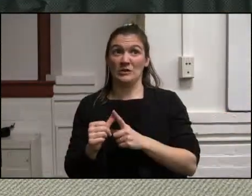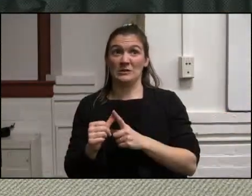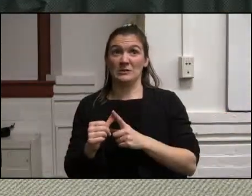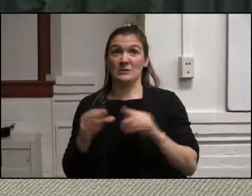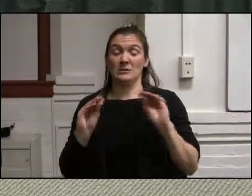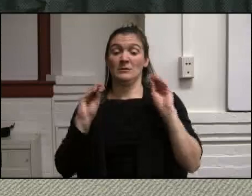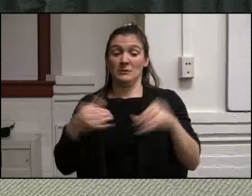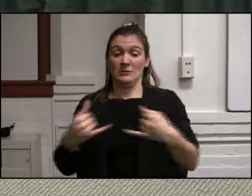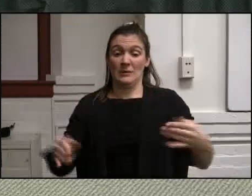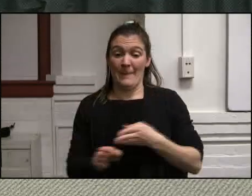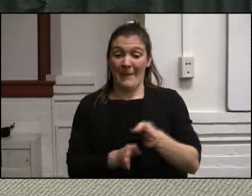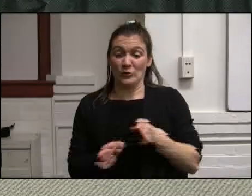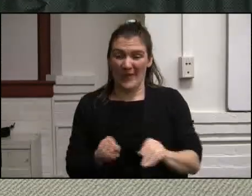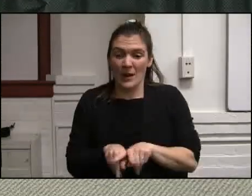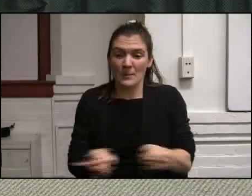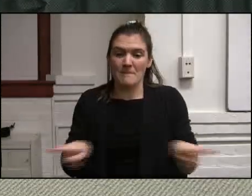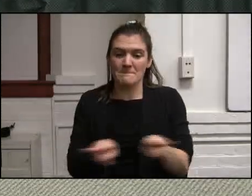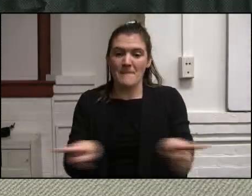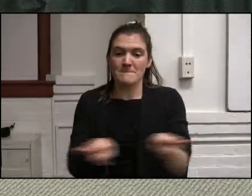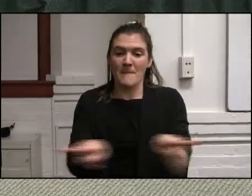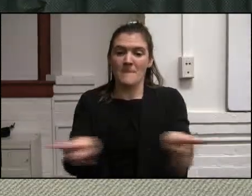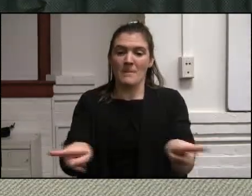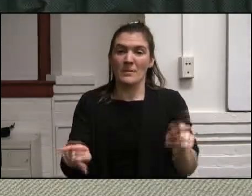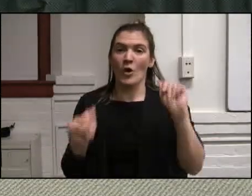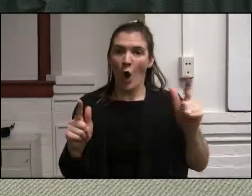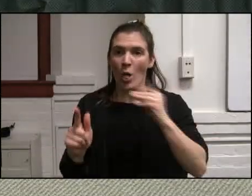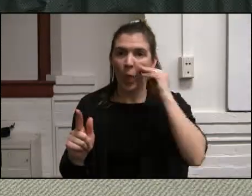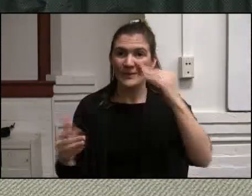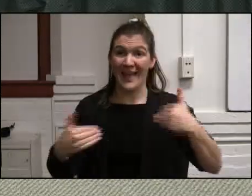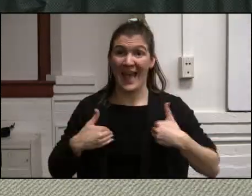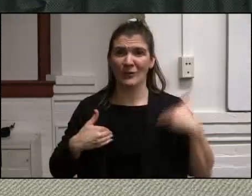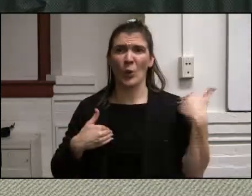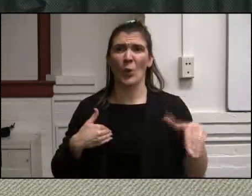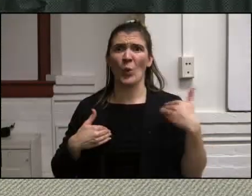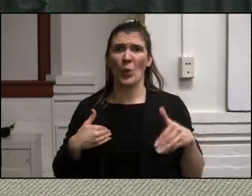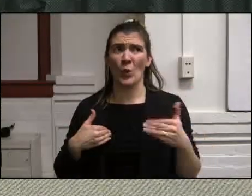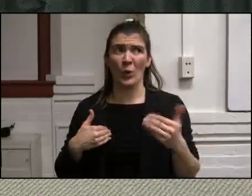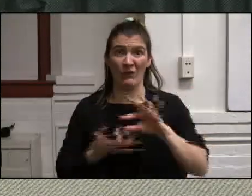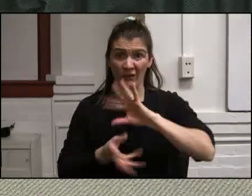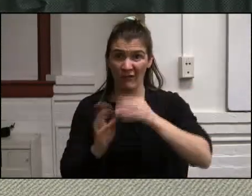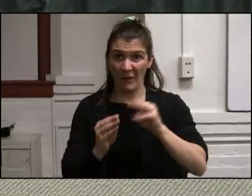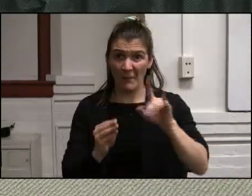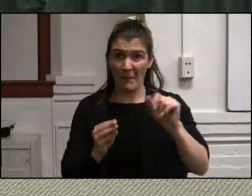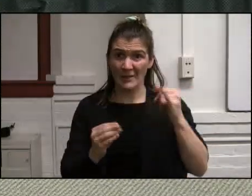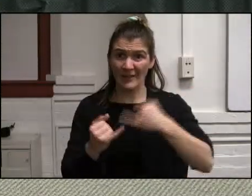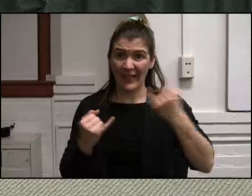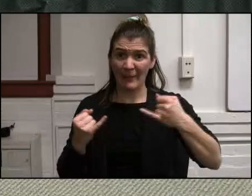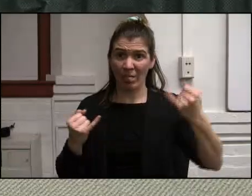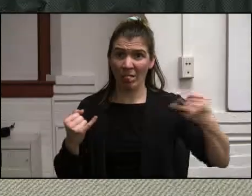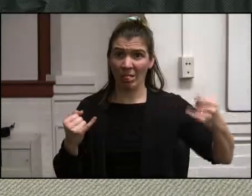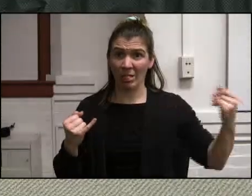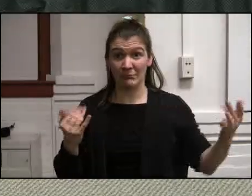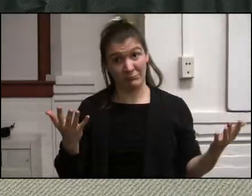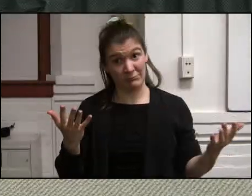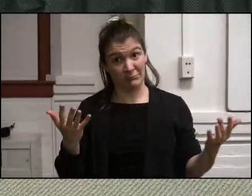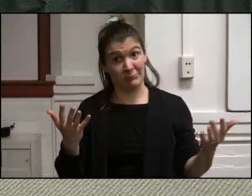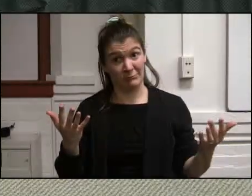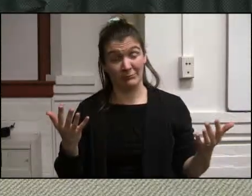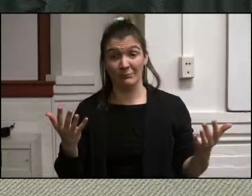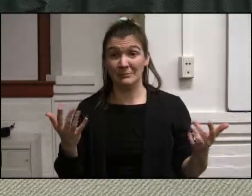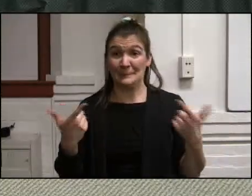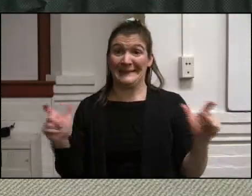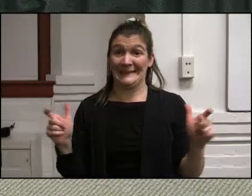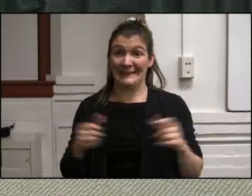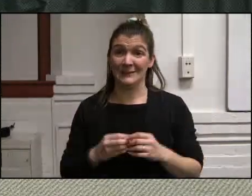single house site in Brattleboro. So how many miles of cable are we talking?